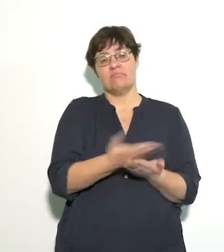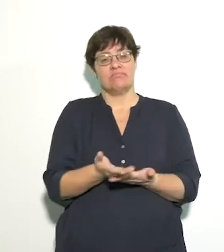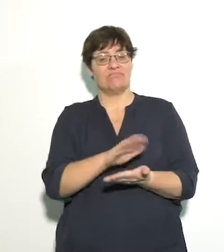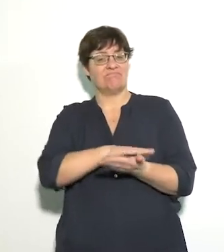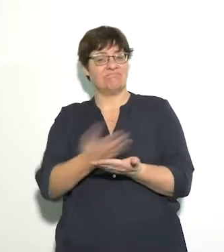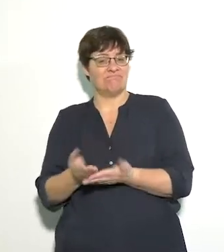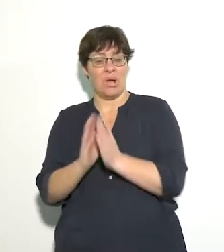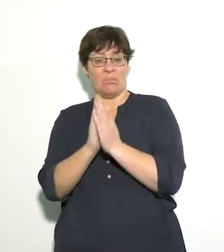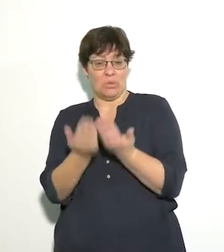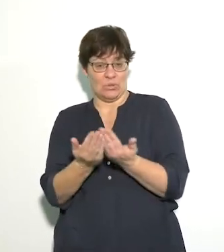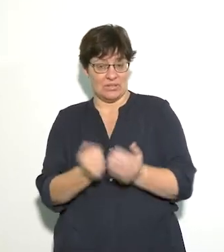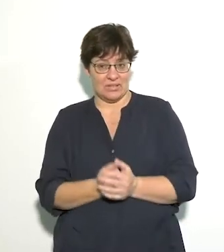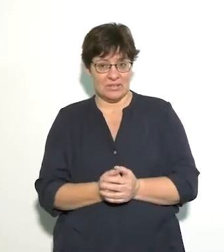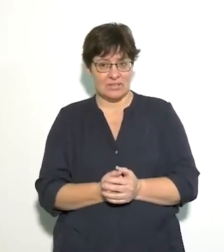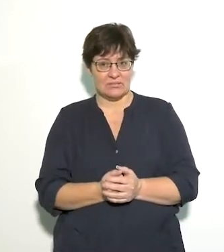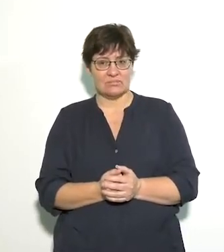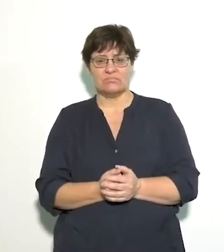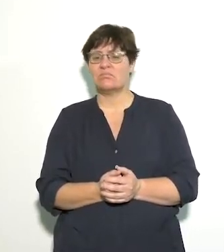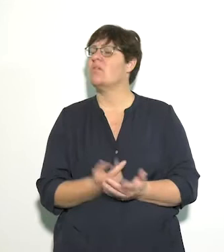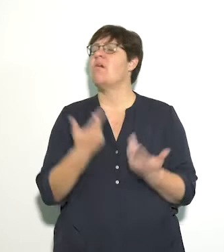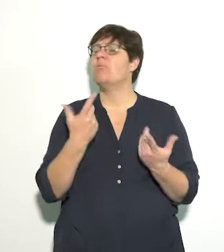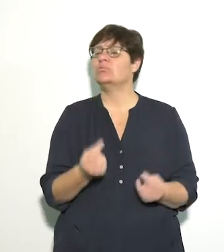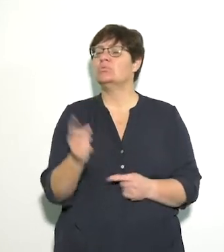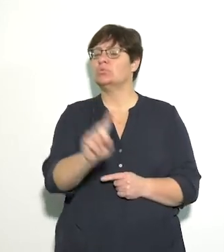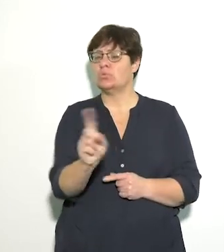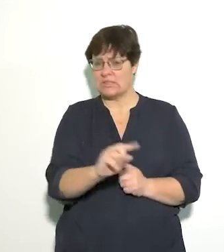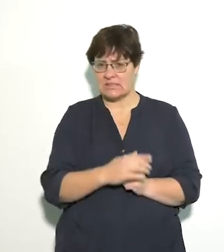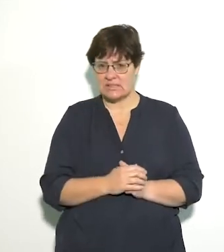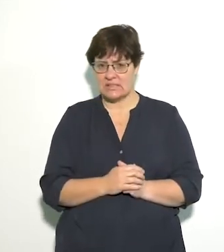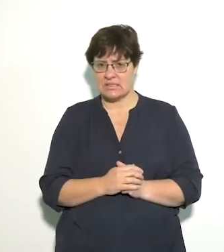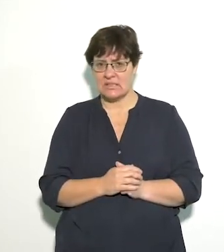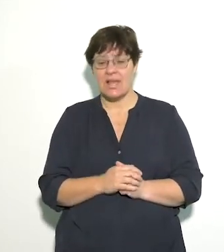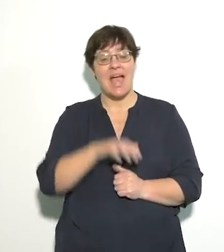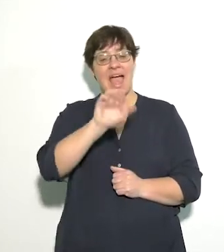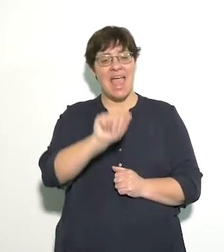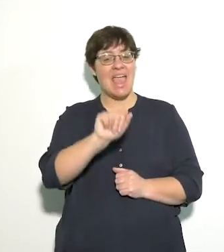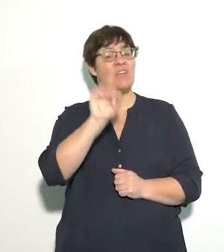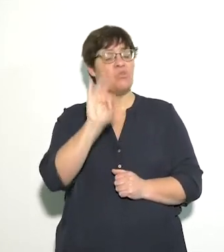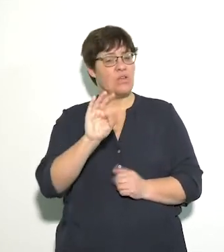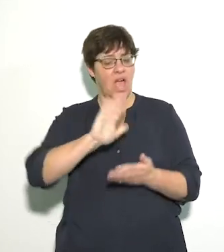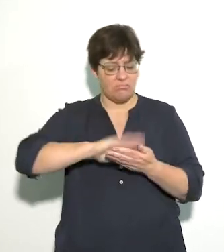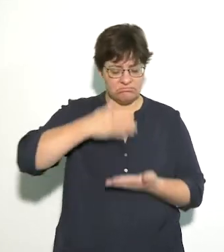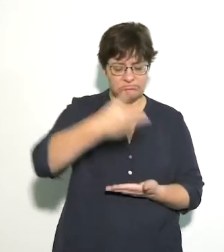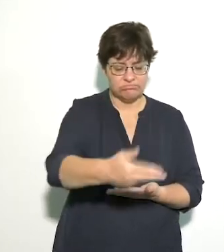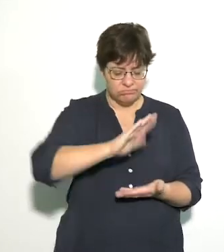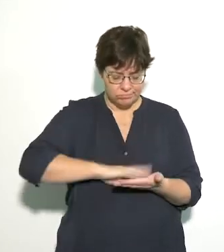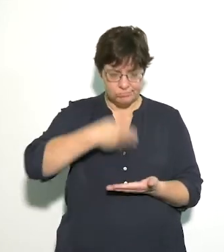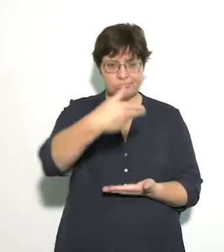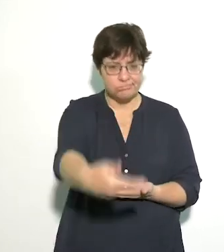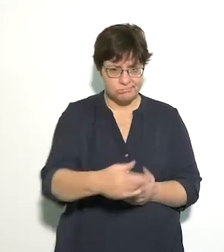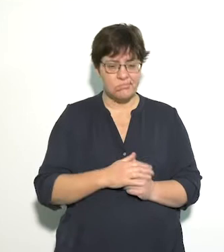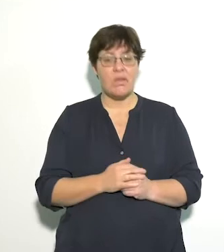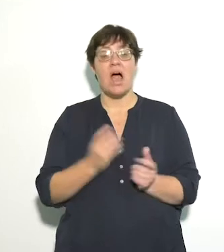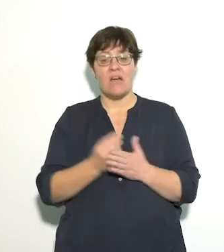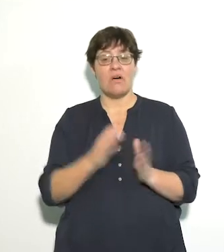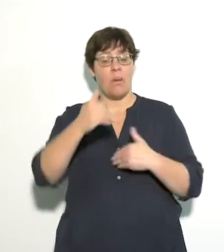book. Okay, now let me show you what you need to make this A3 flip book. You will need